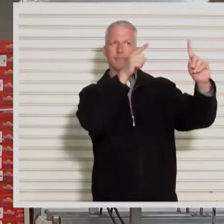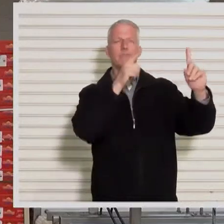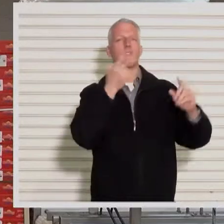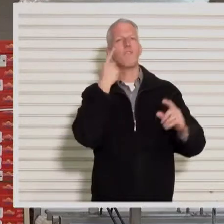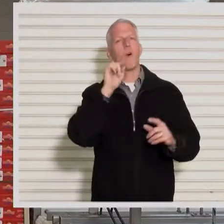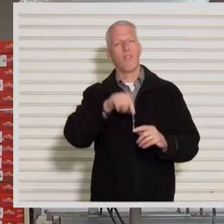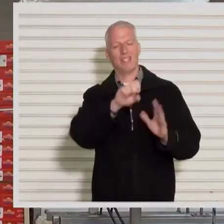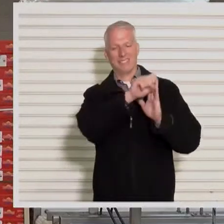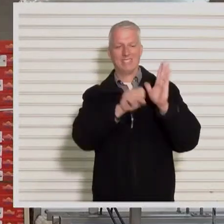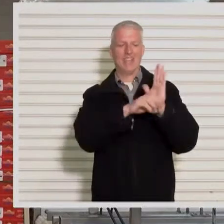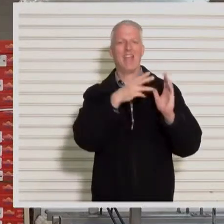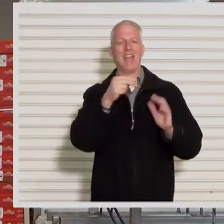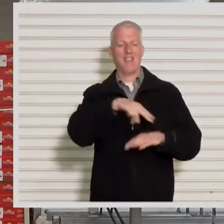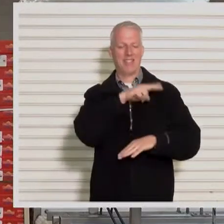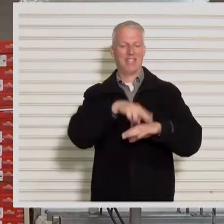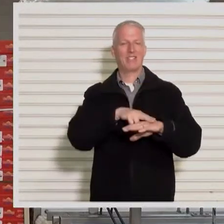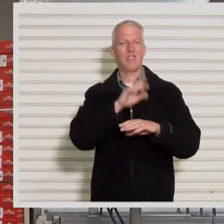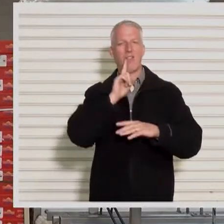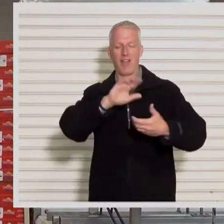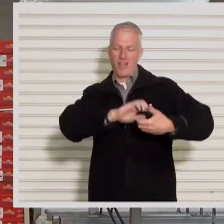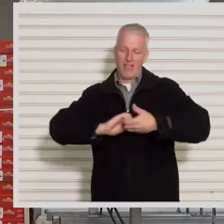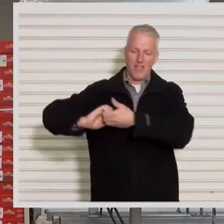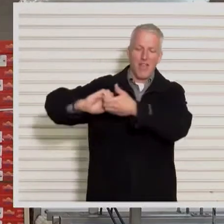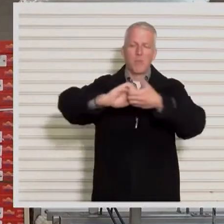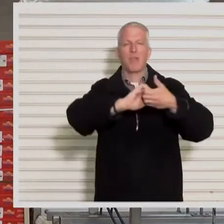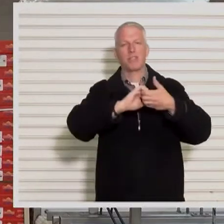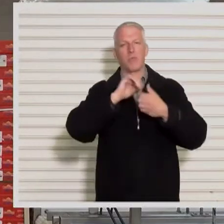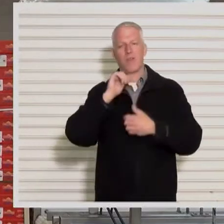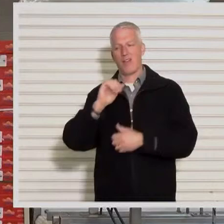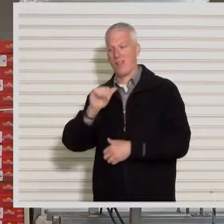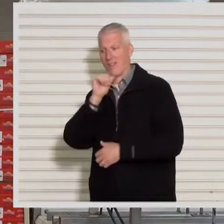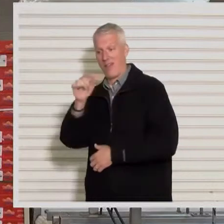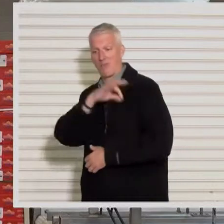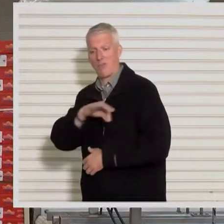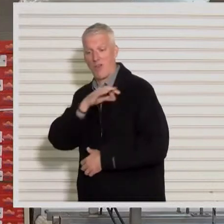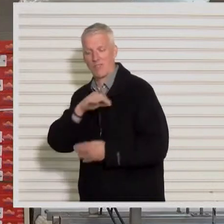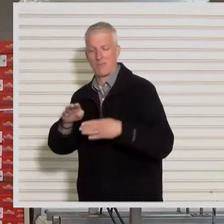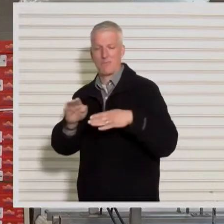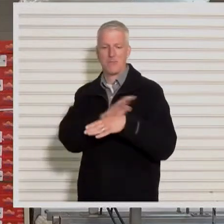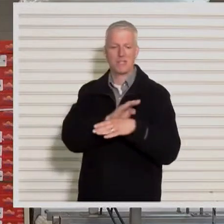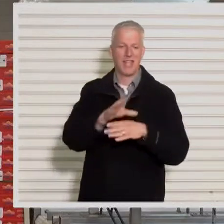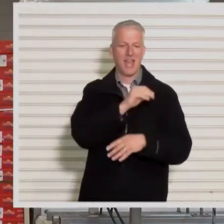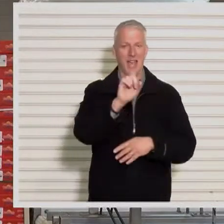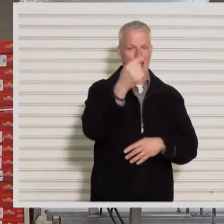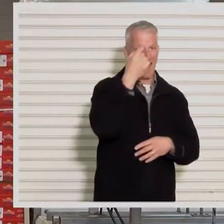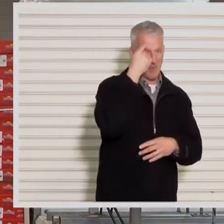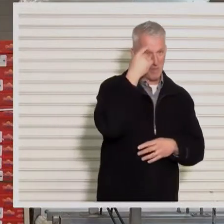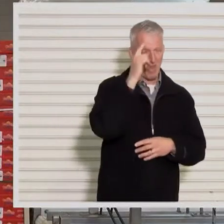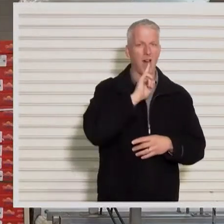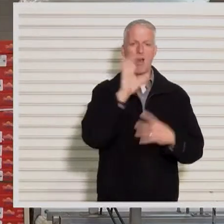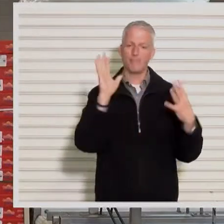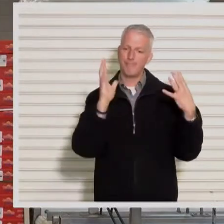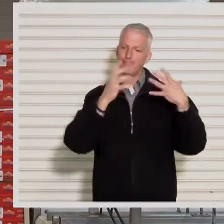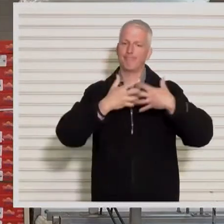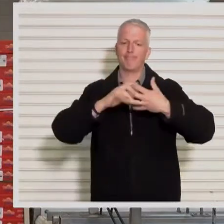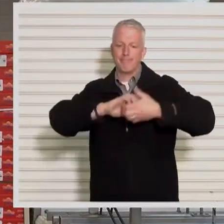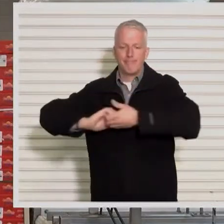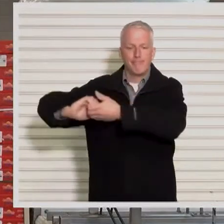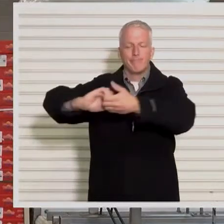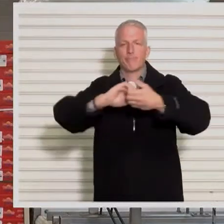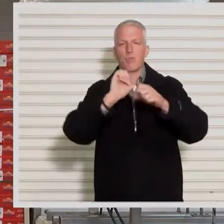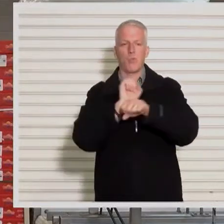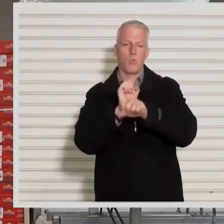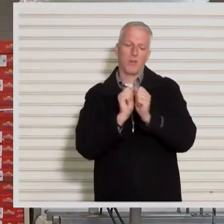The intersectoral collaboration where nonprofits, business, and government are working together